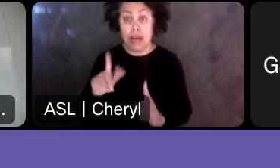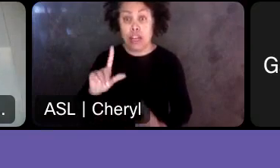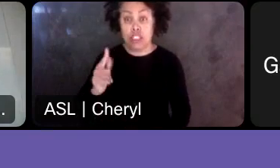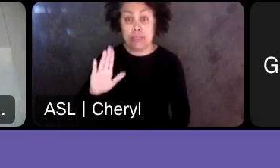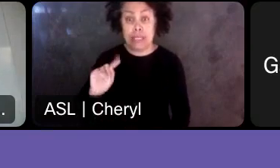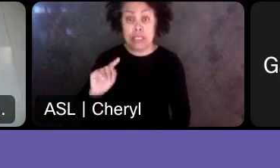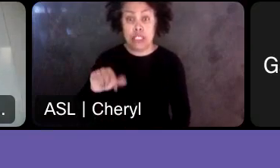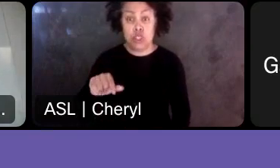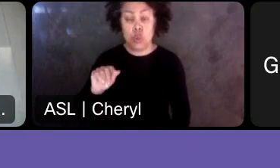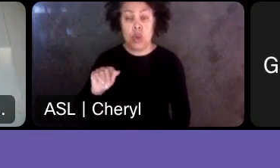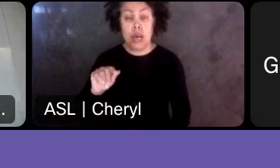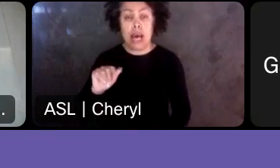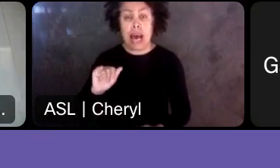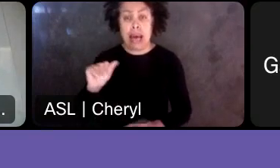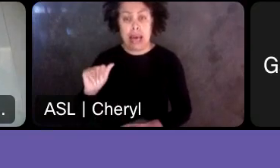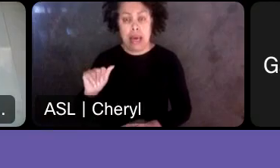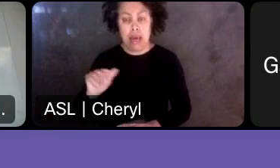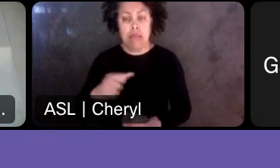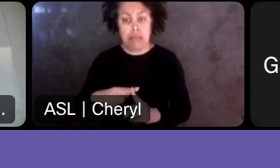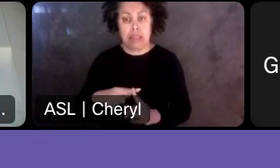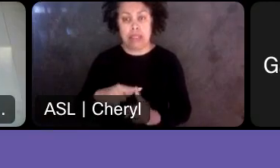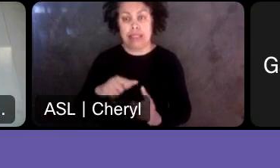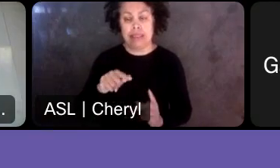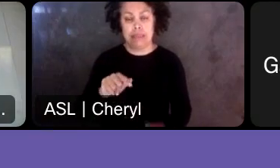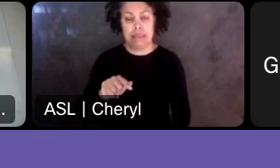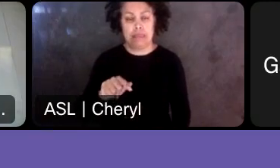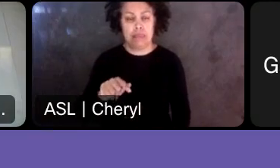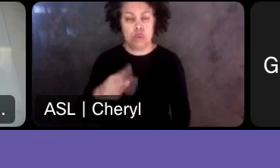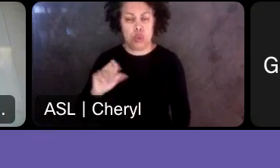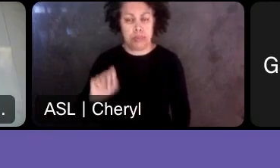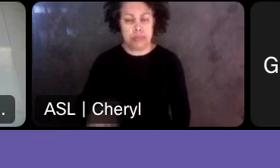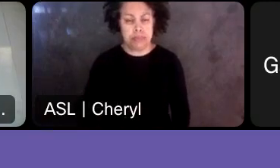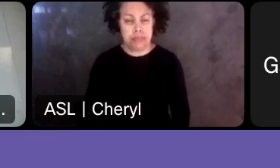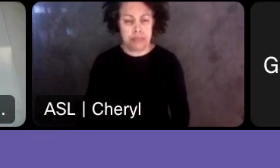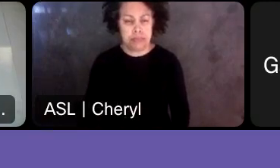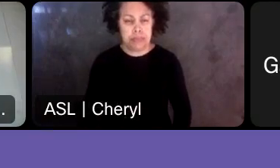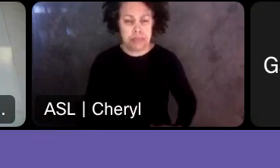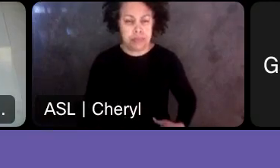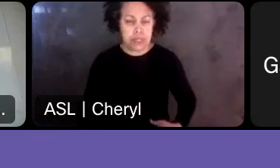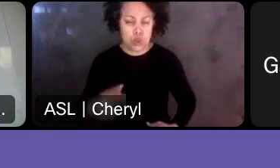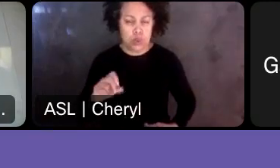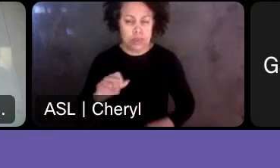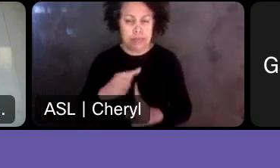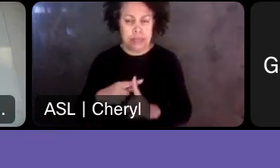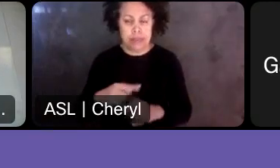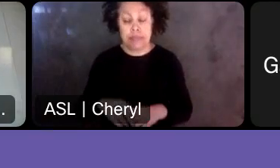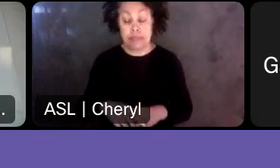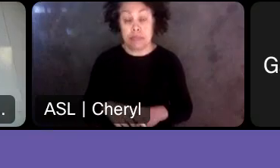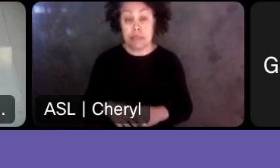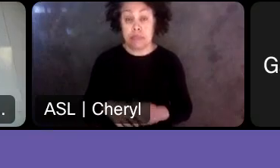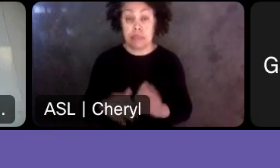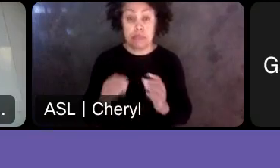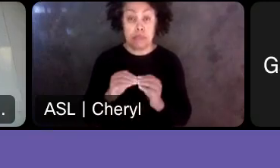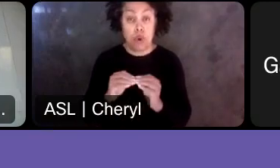LGBTQIA2S plus services. Quote, more survivors are seeking out mental health service providers who